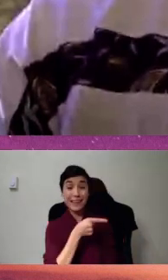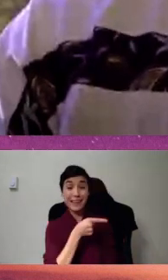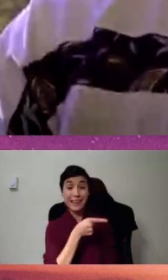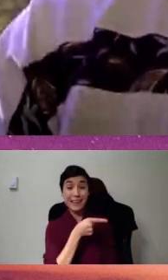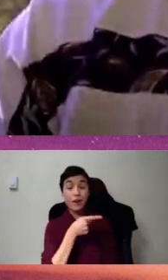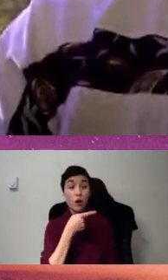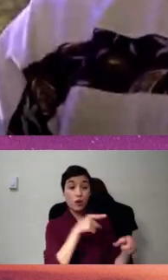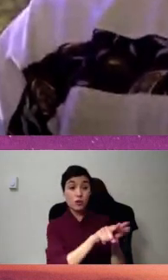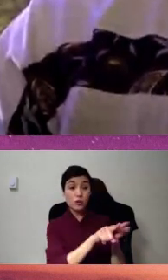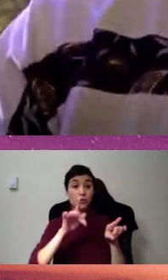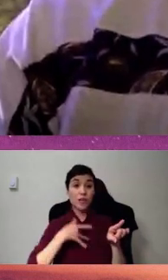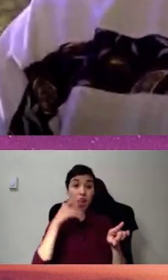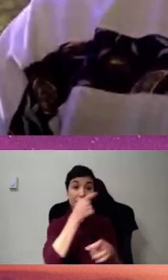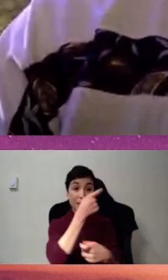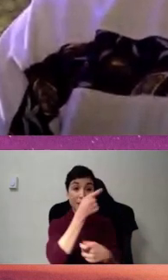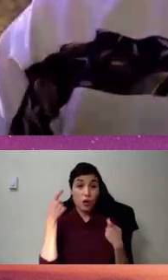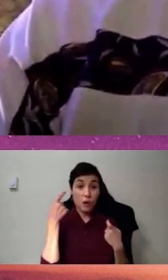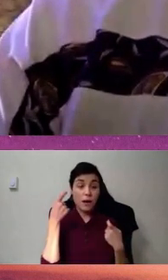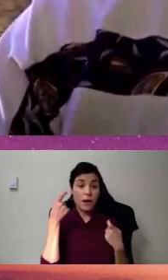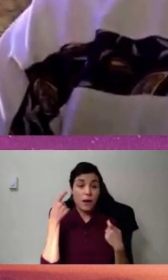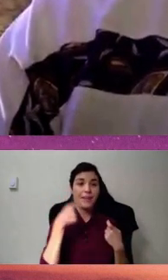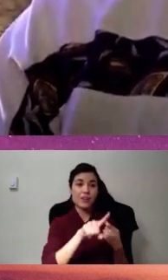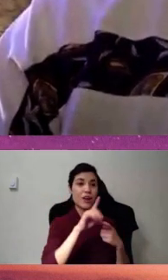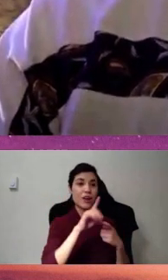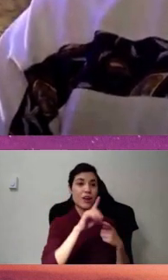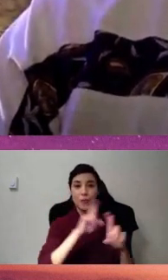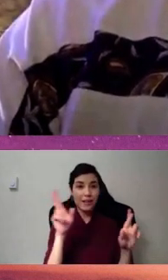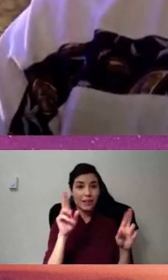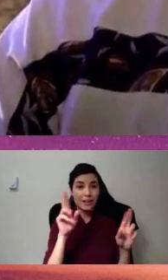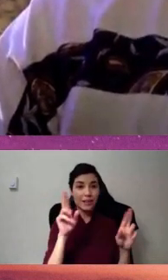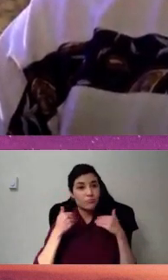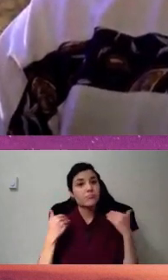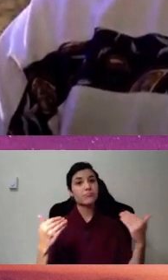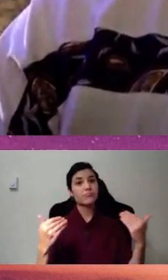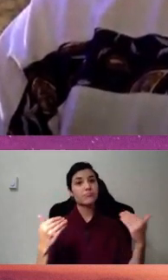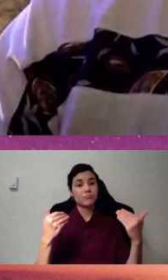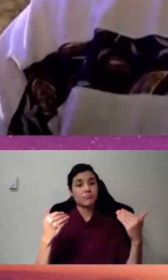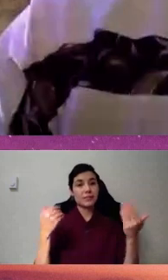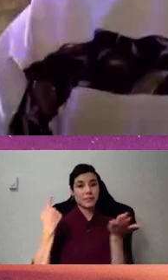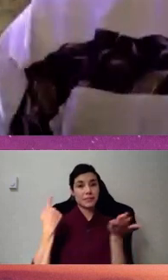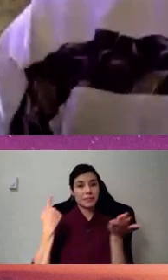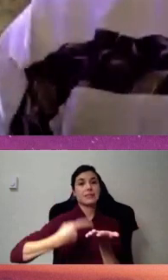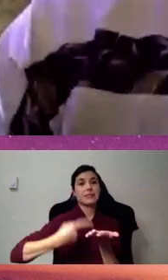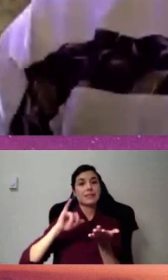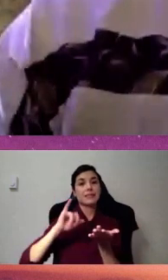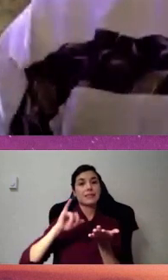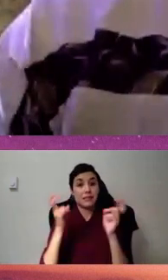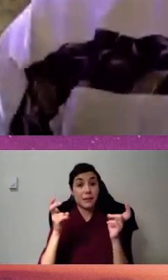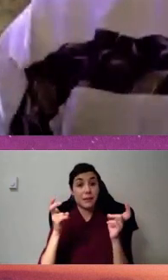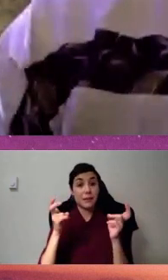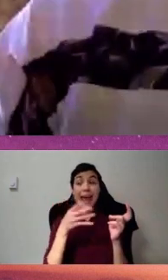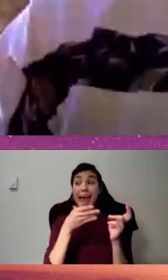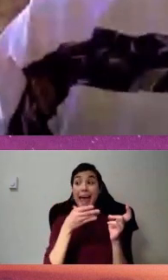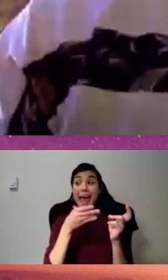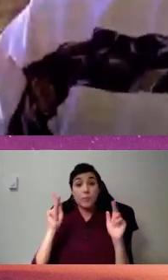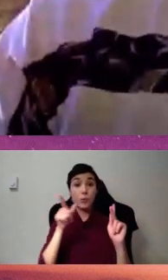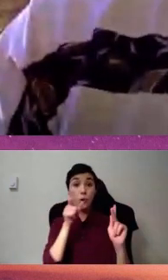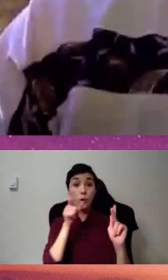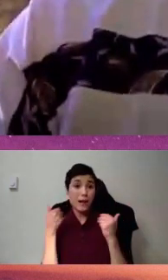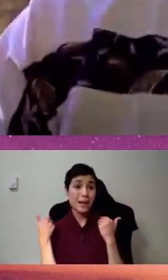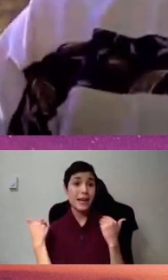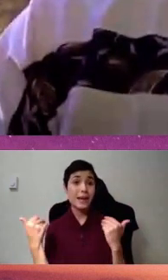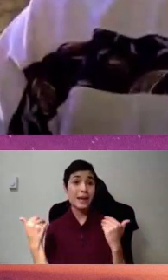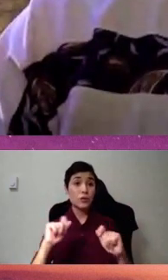them. Many of them have already tried to and have been silenced for it, have been shut down, have been invalidated. So